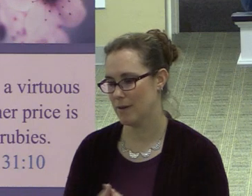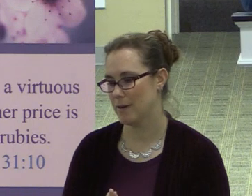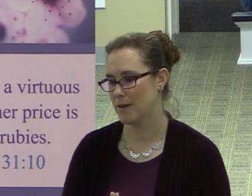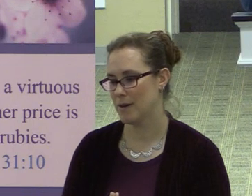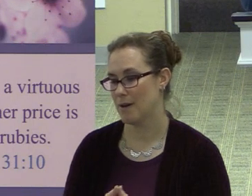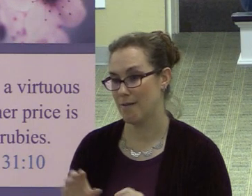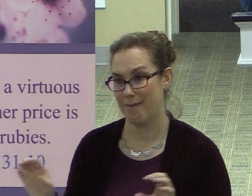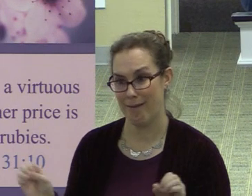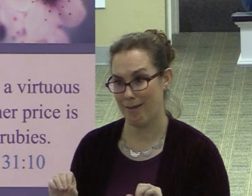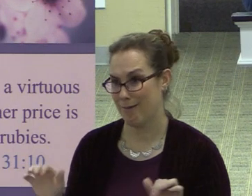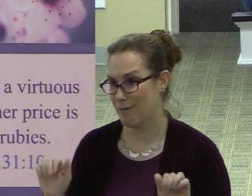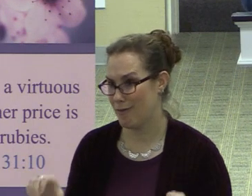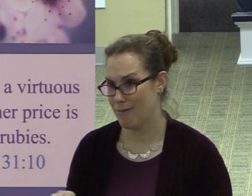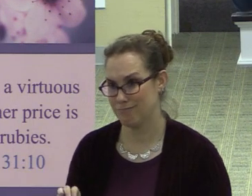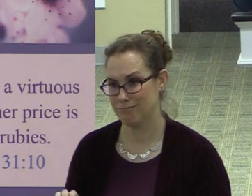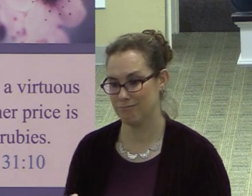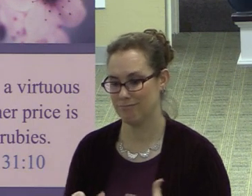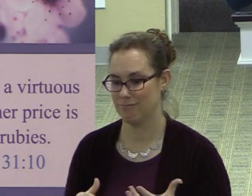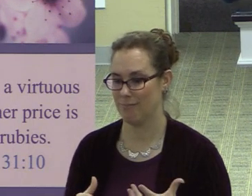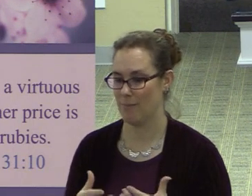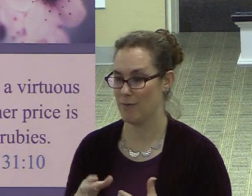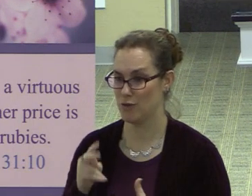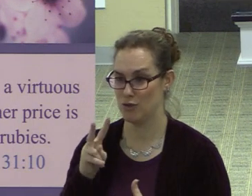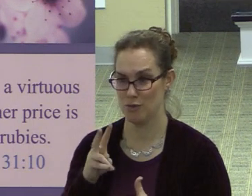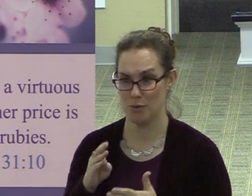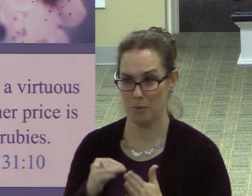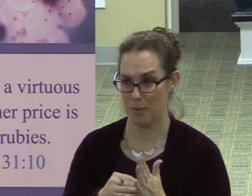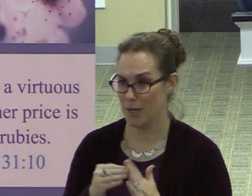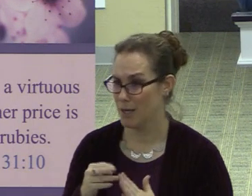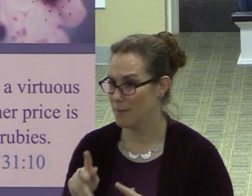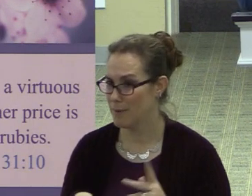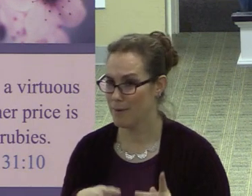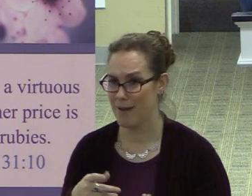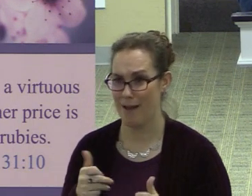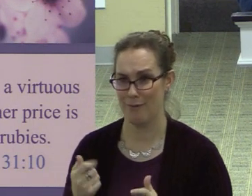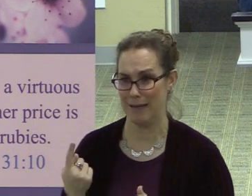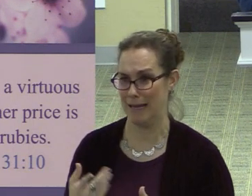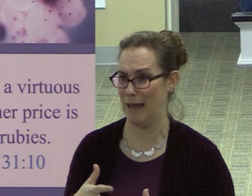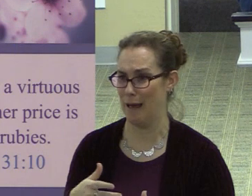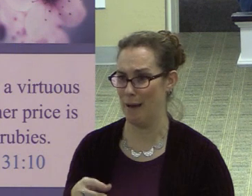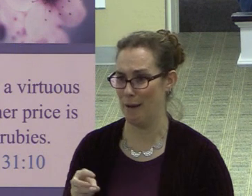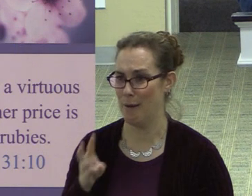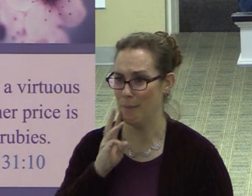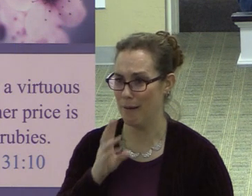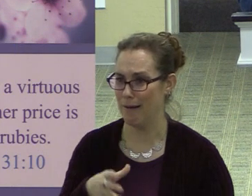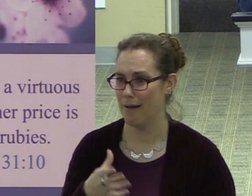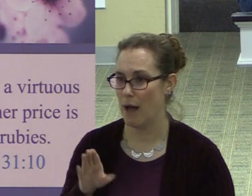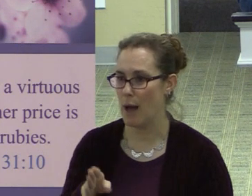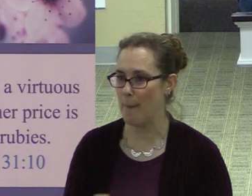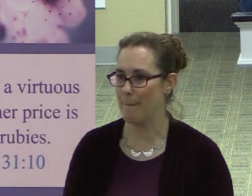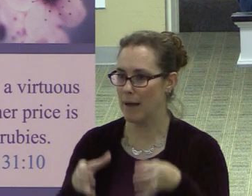they could have did. It wasn't like, all right, we got 2 million people. Everybody get a bucket. Let's hit the Red Sea.